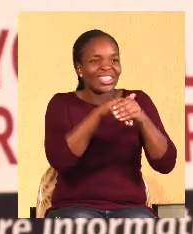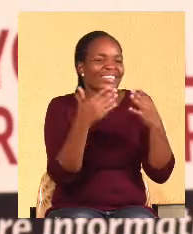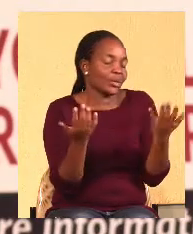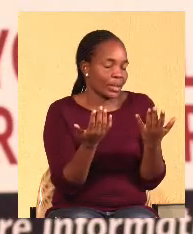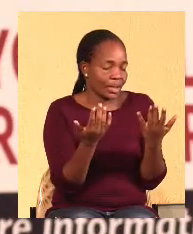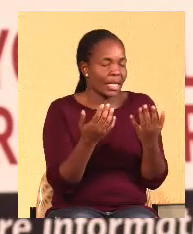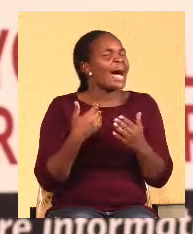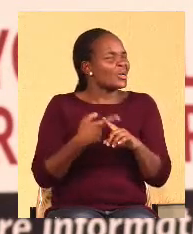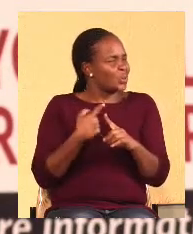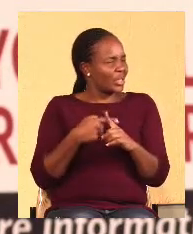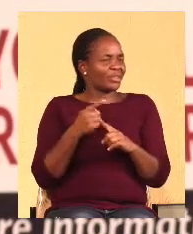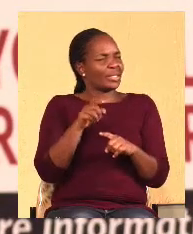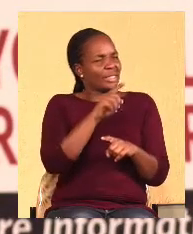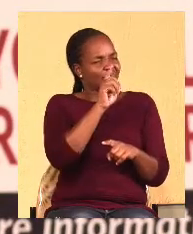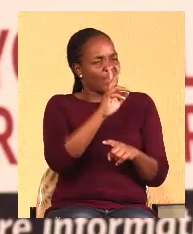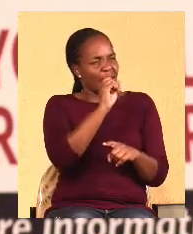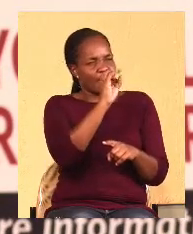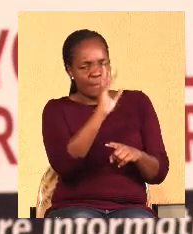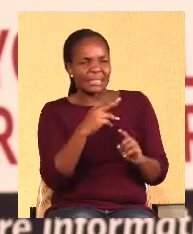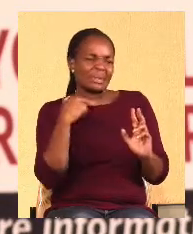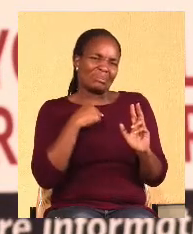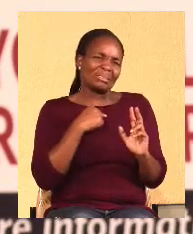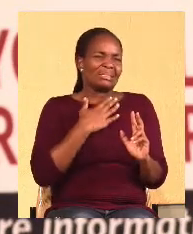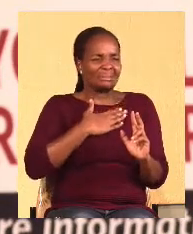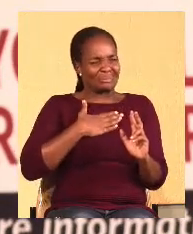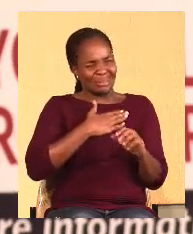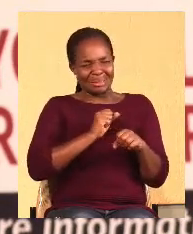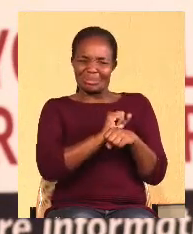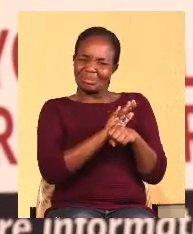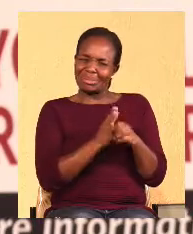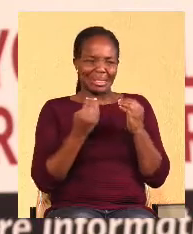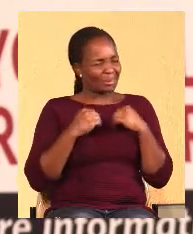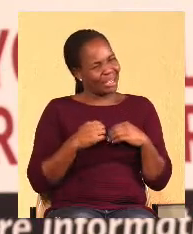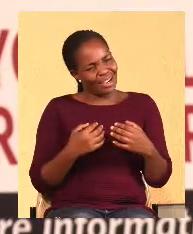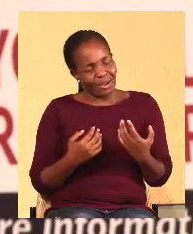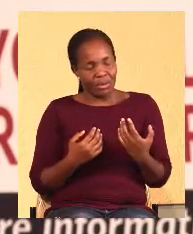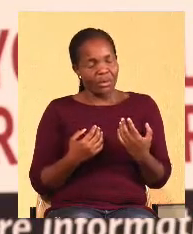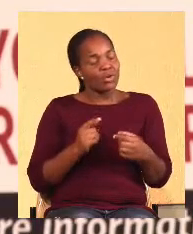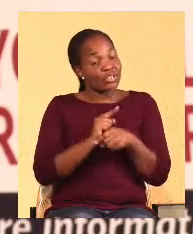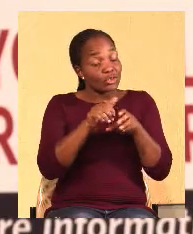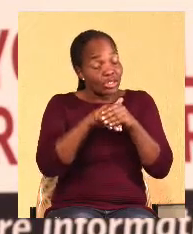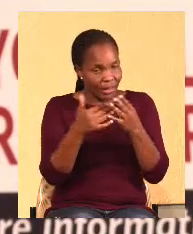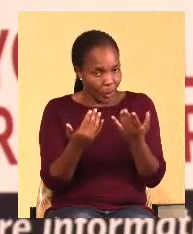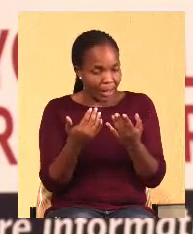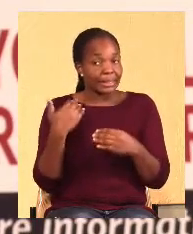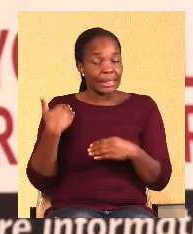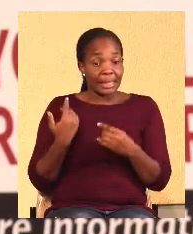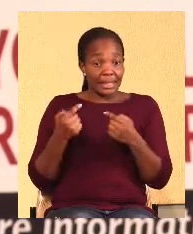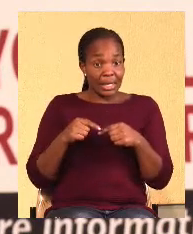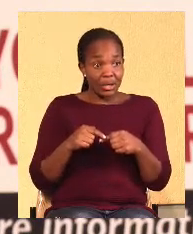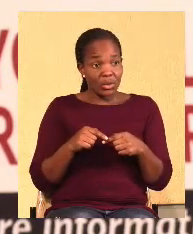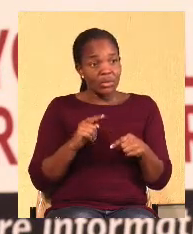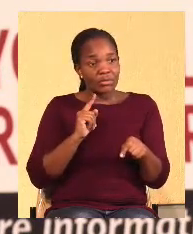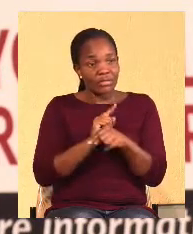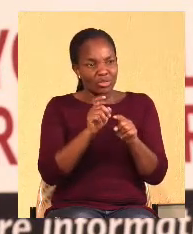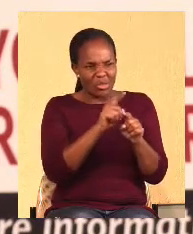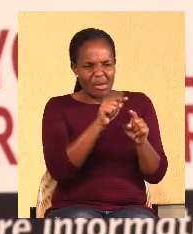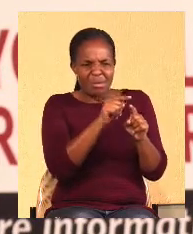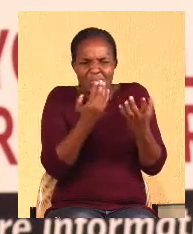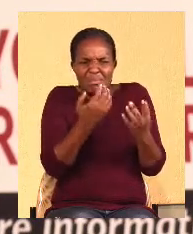key in the past. We are going to ask that person if they have come into contact with a person that has either tested